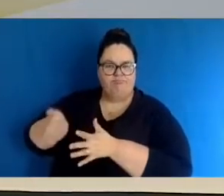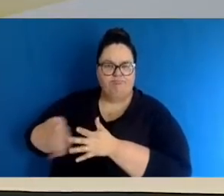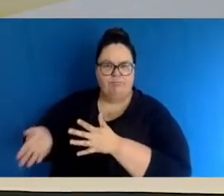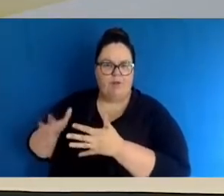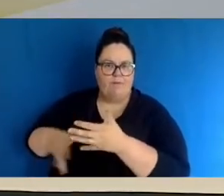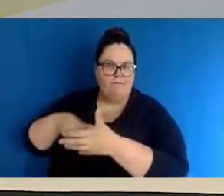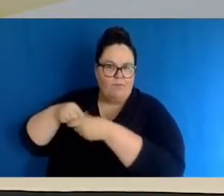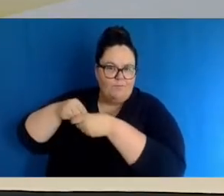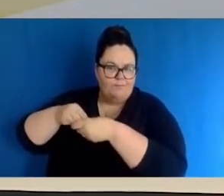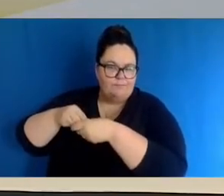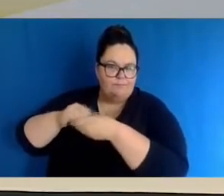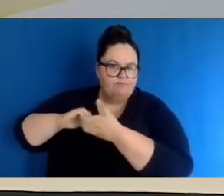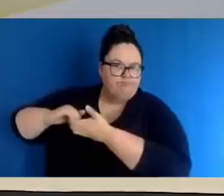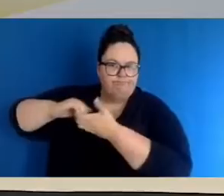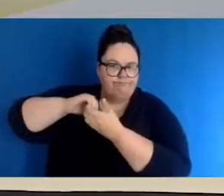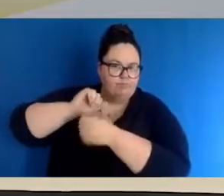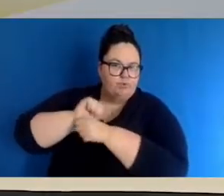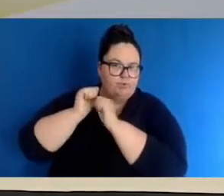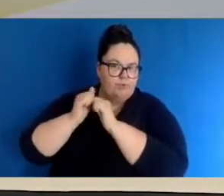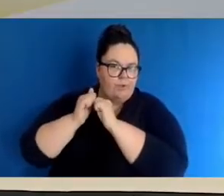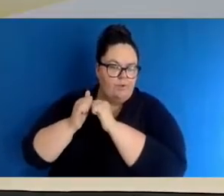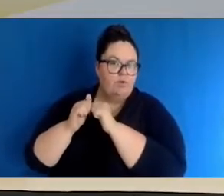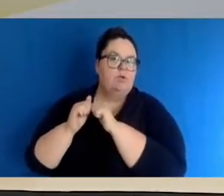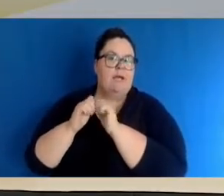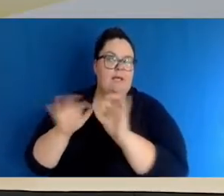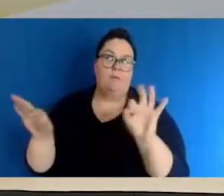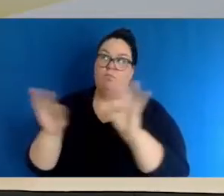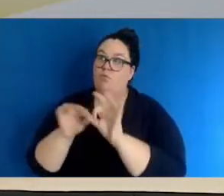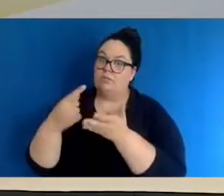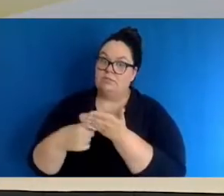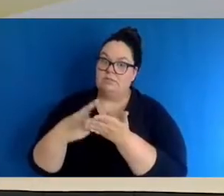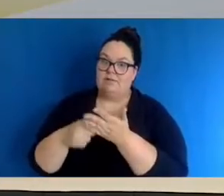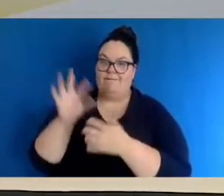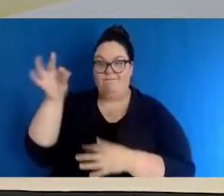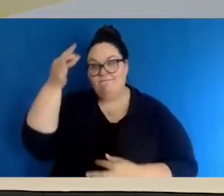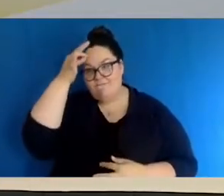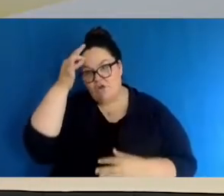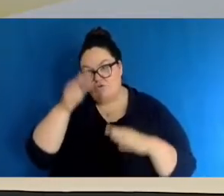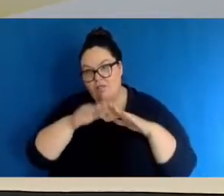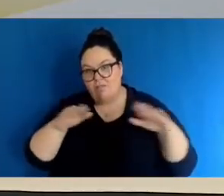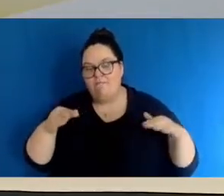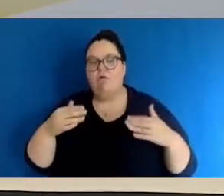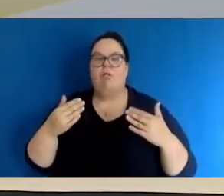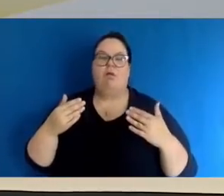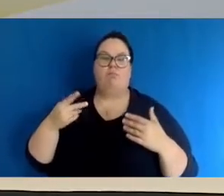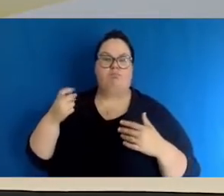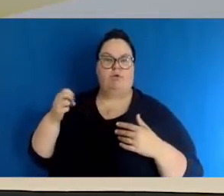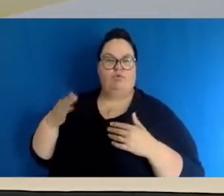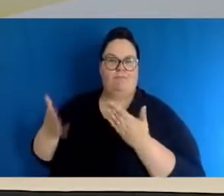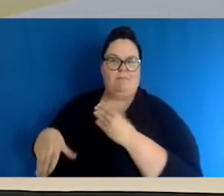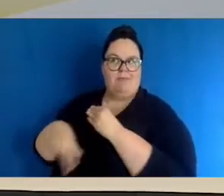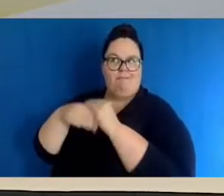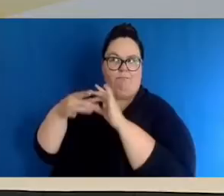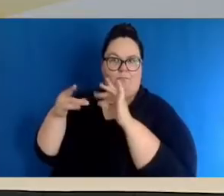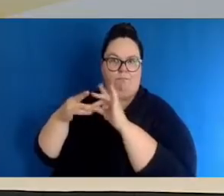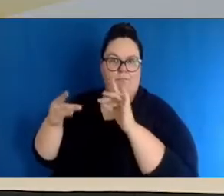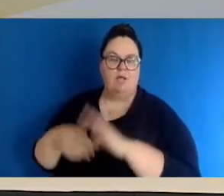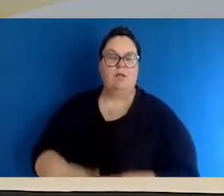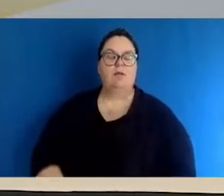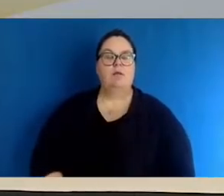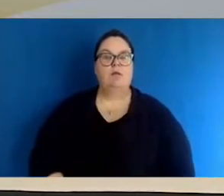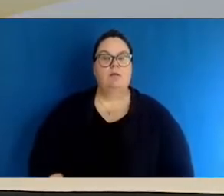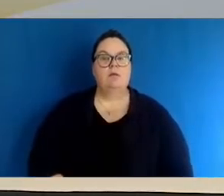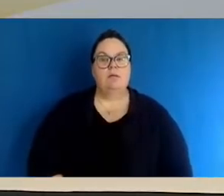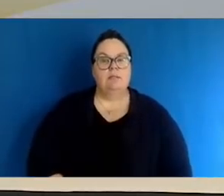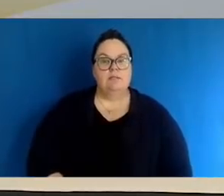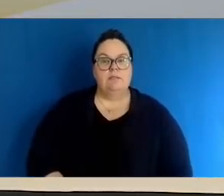is an important discussion at the federal level, and the Premier may want to add to that. And